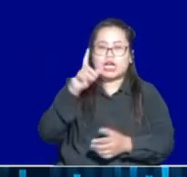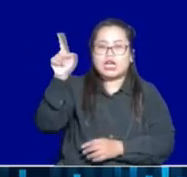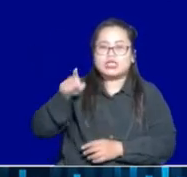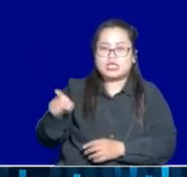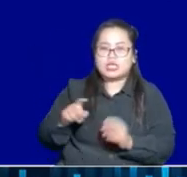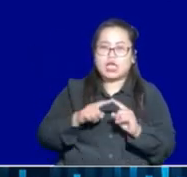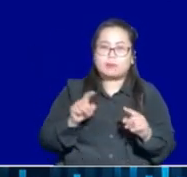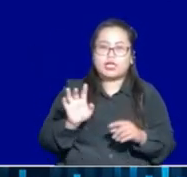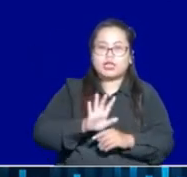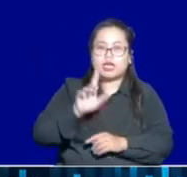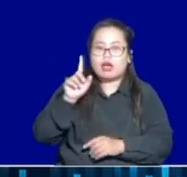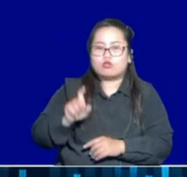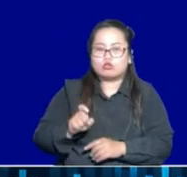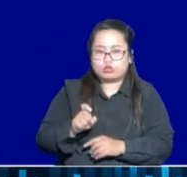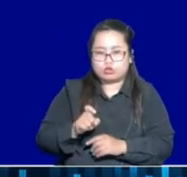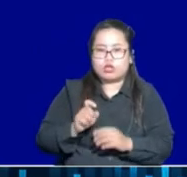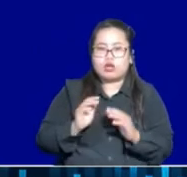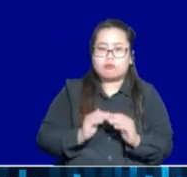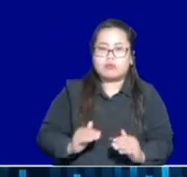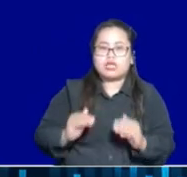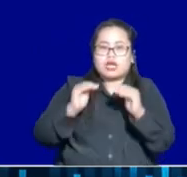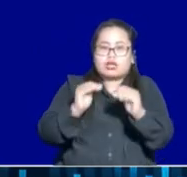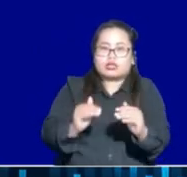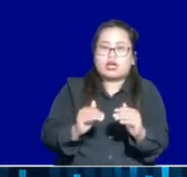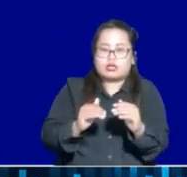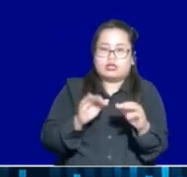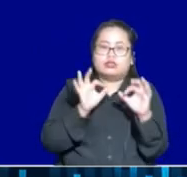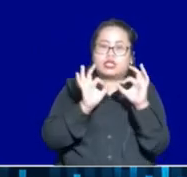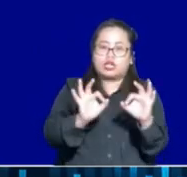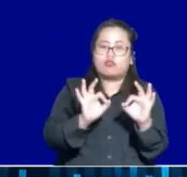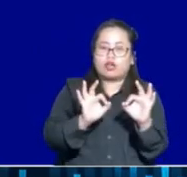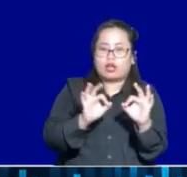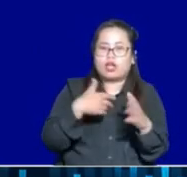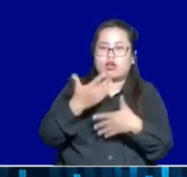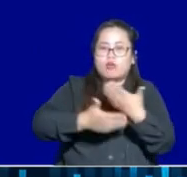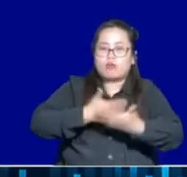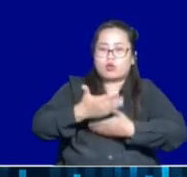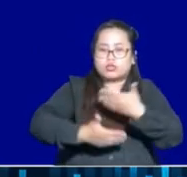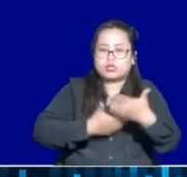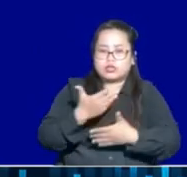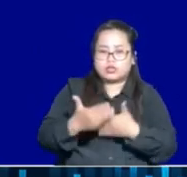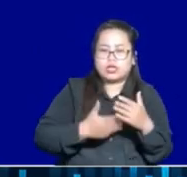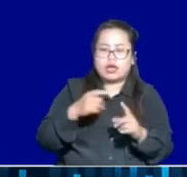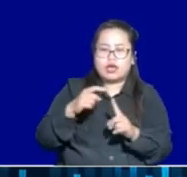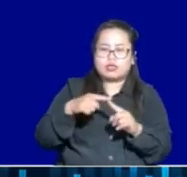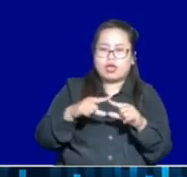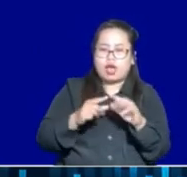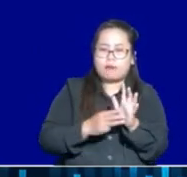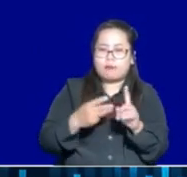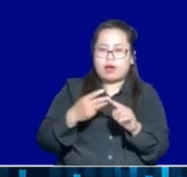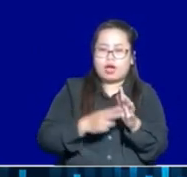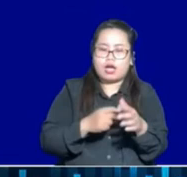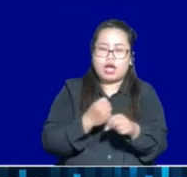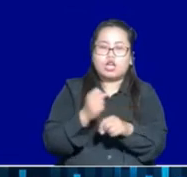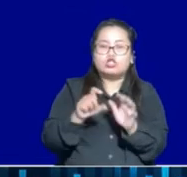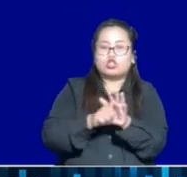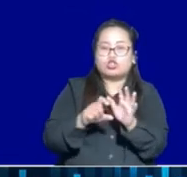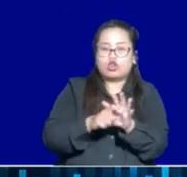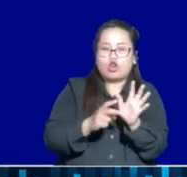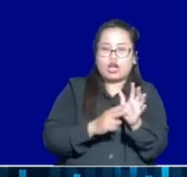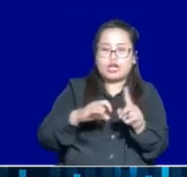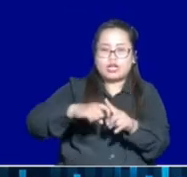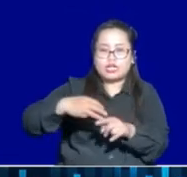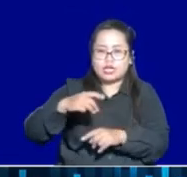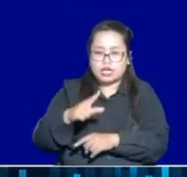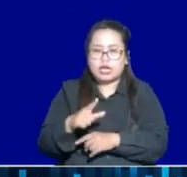from copper, aluminum, nickel, lead, obviously lithium, and